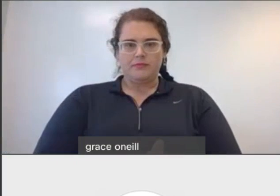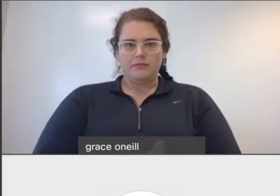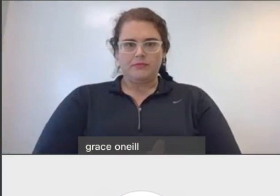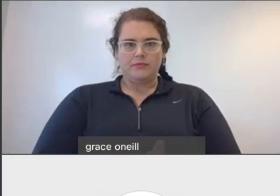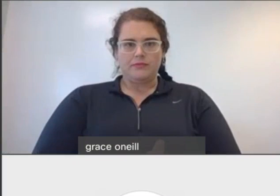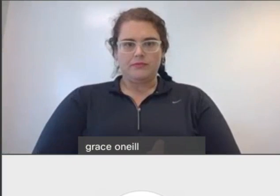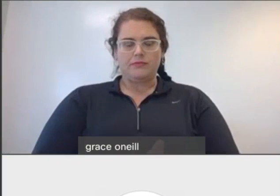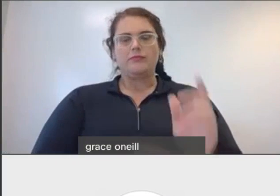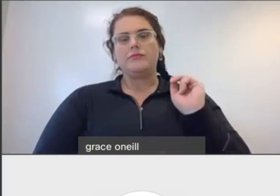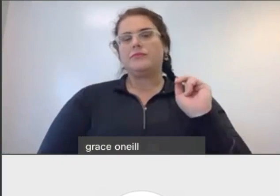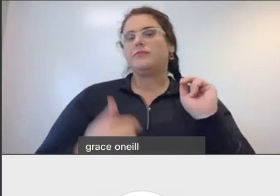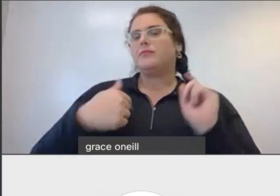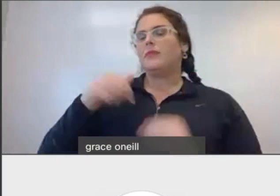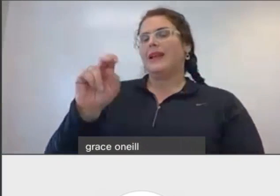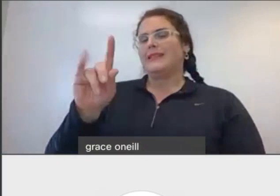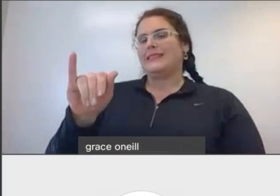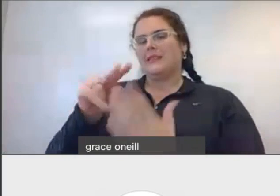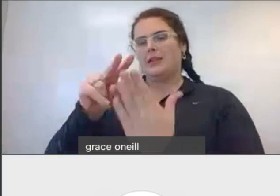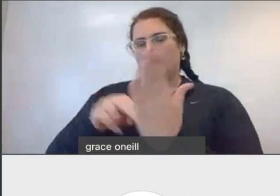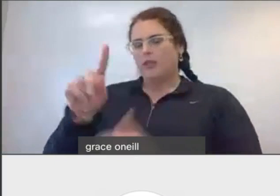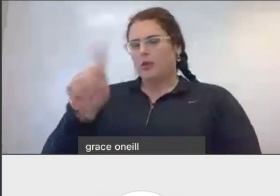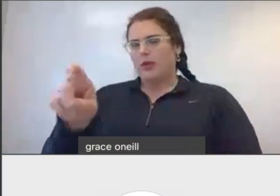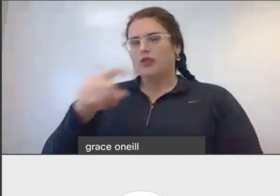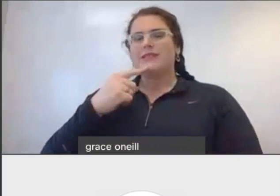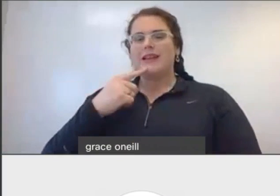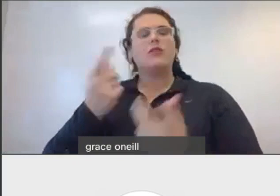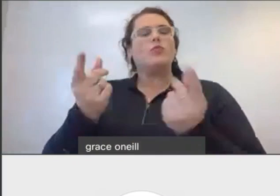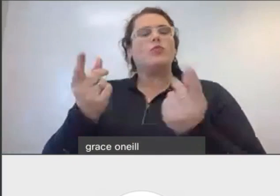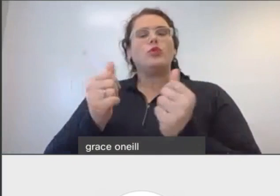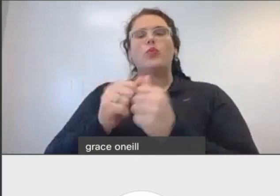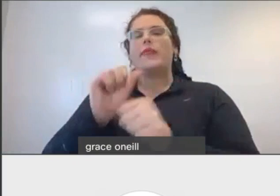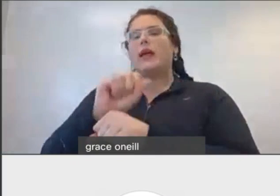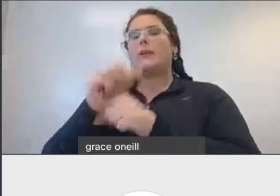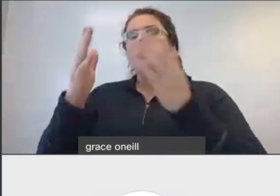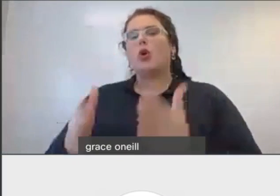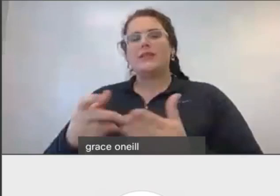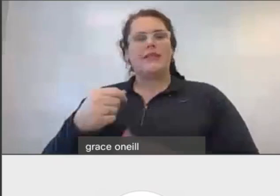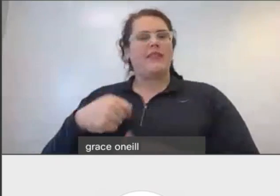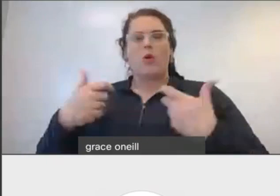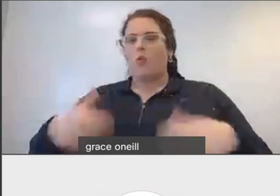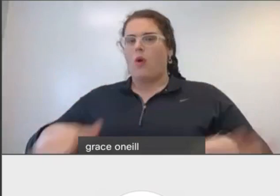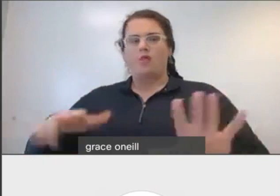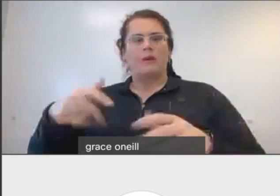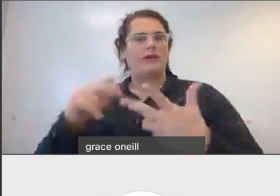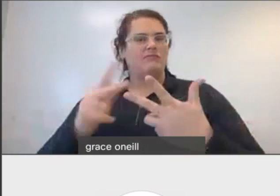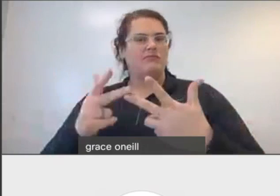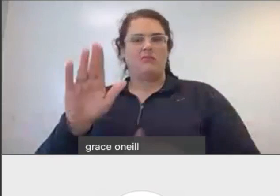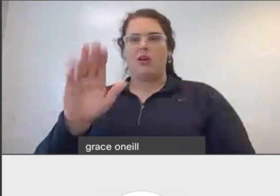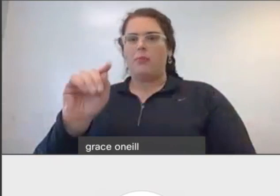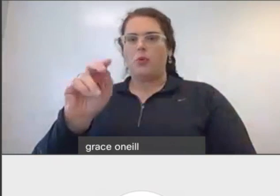So how are providers dealing with employees who do not want to be boosted by March the 1st